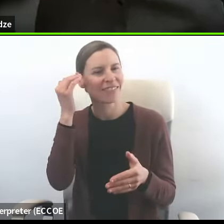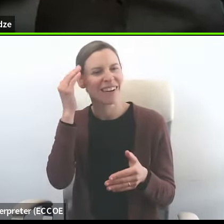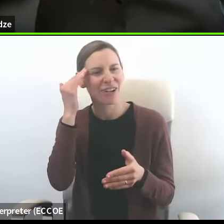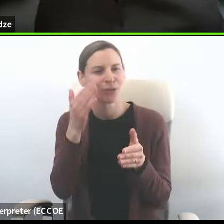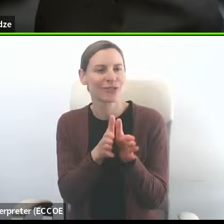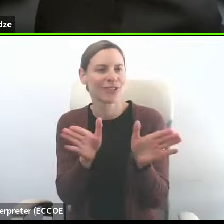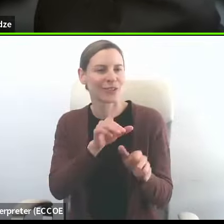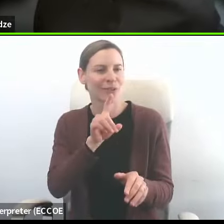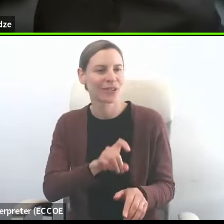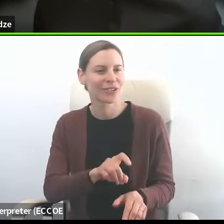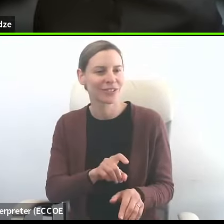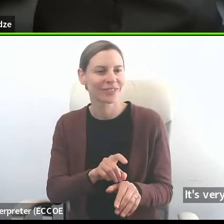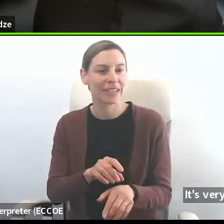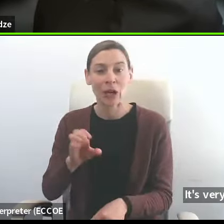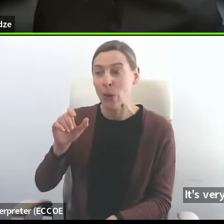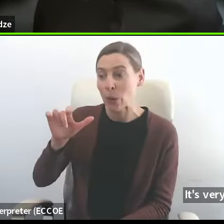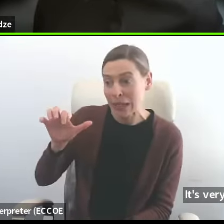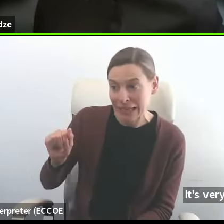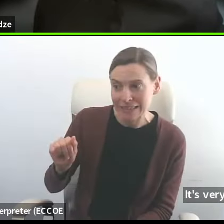Olia.